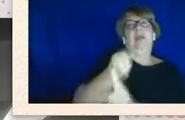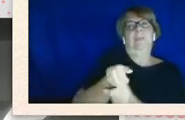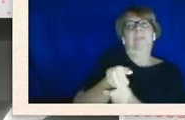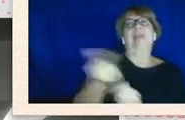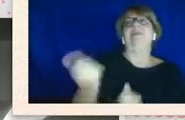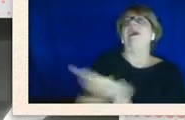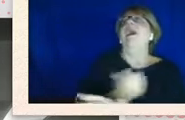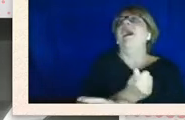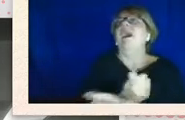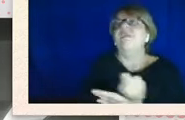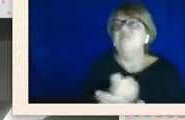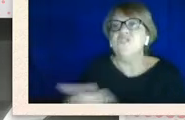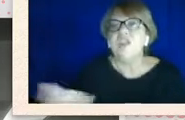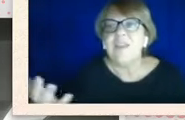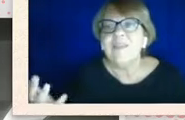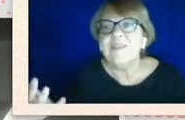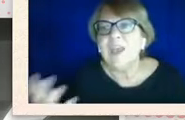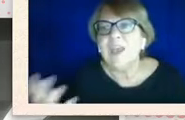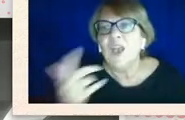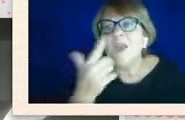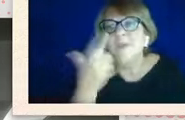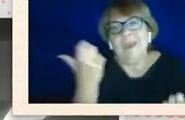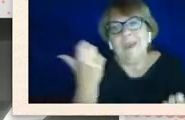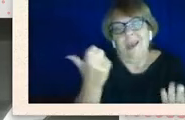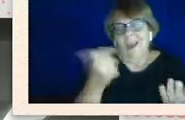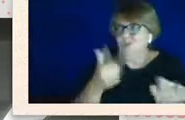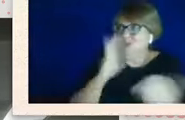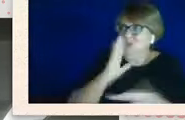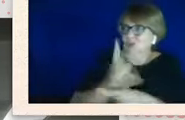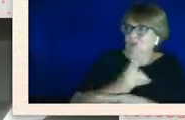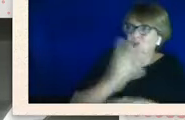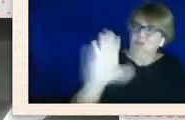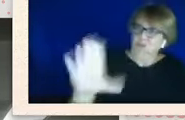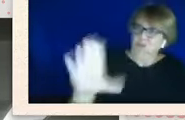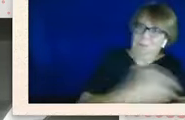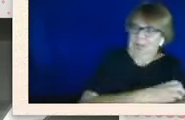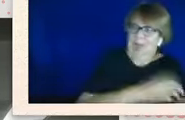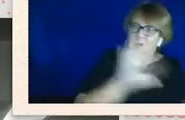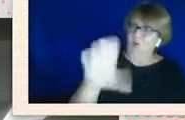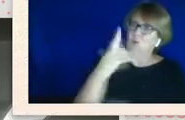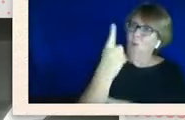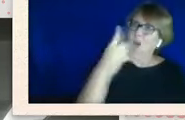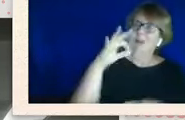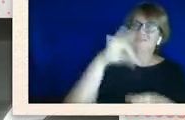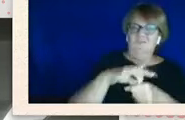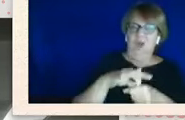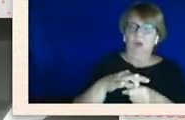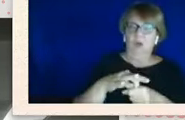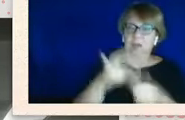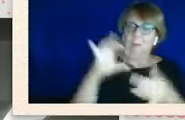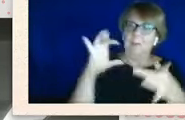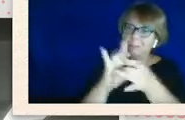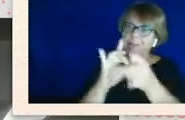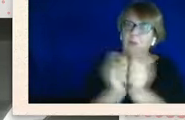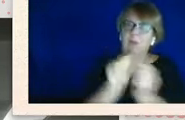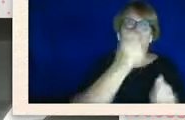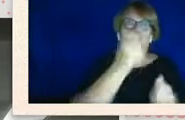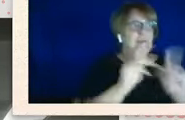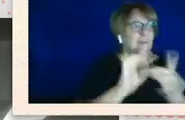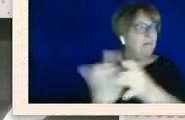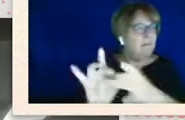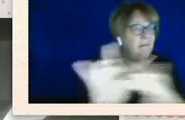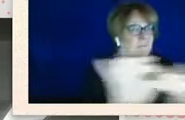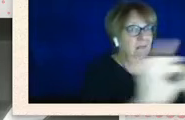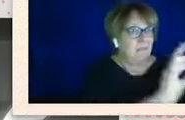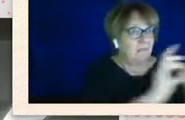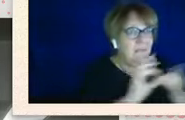because you're going to use the power of your one vote in connection with everyone else to pick people that support issues